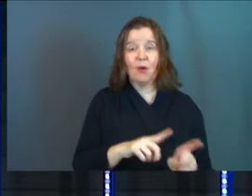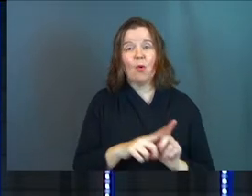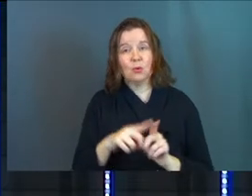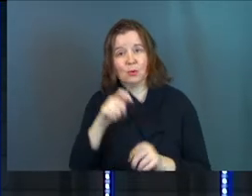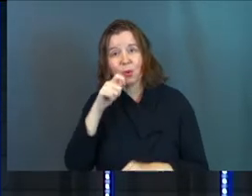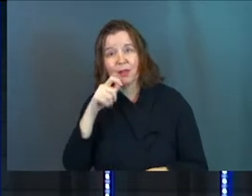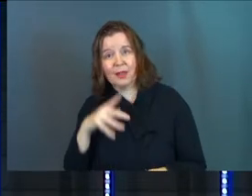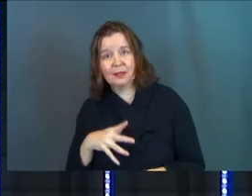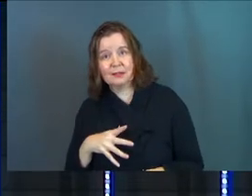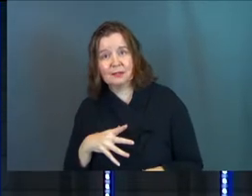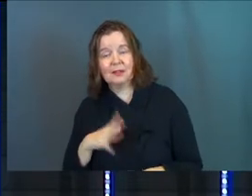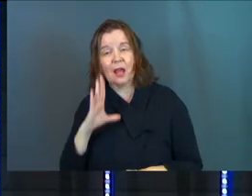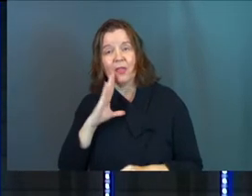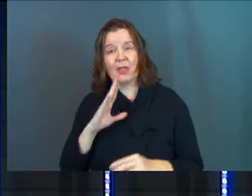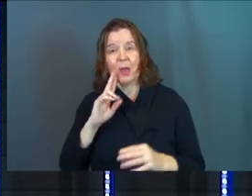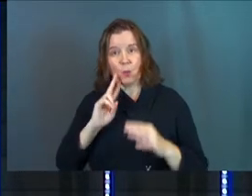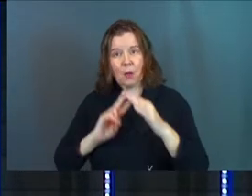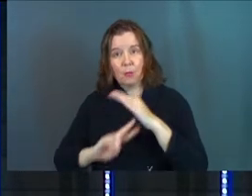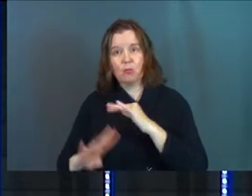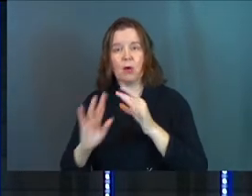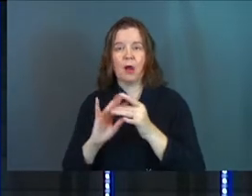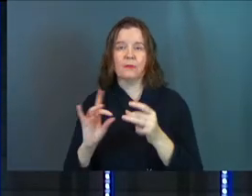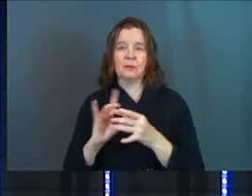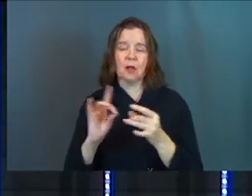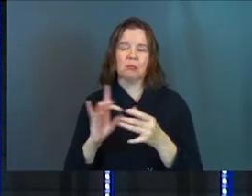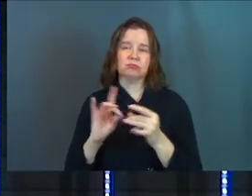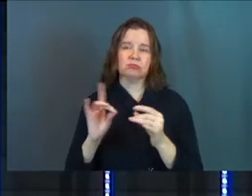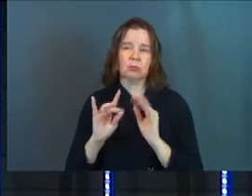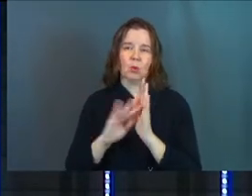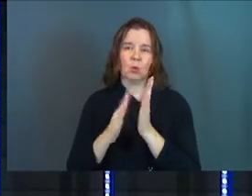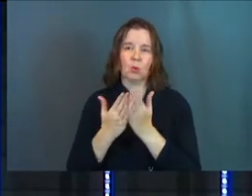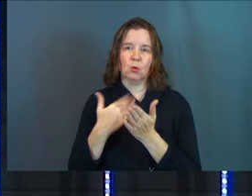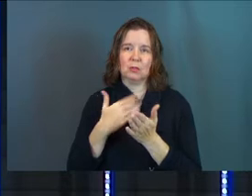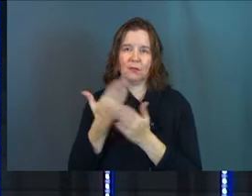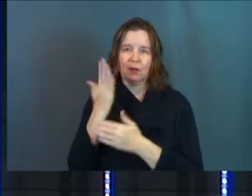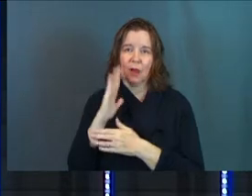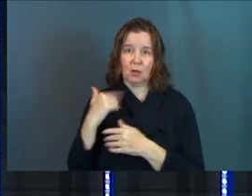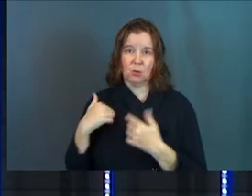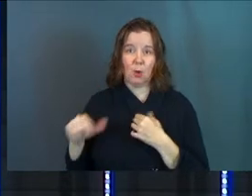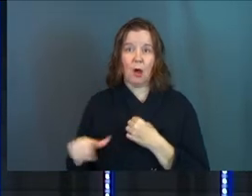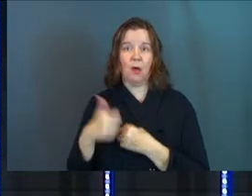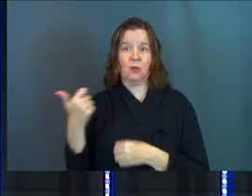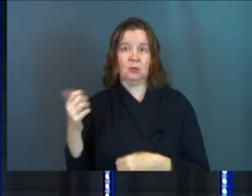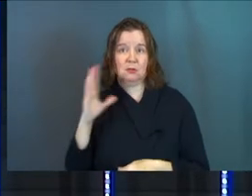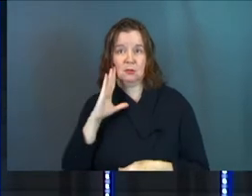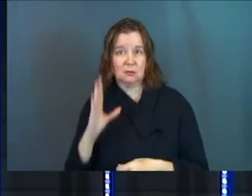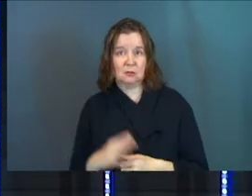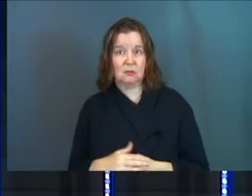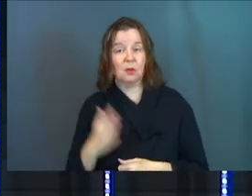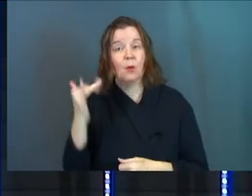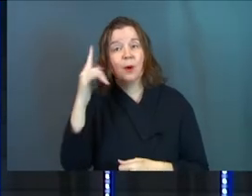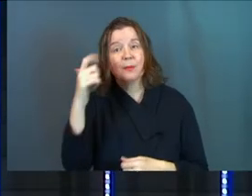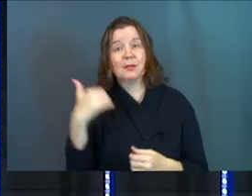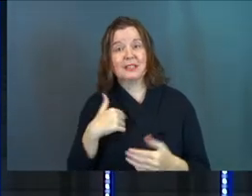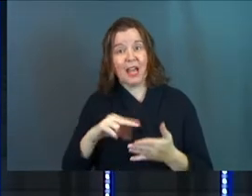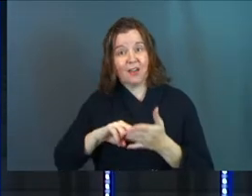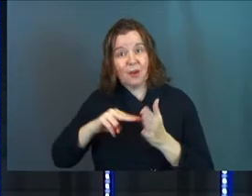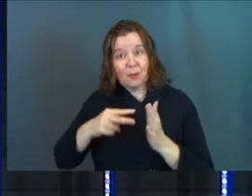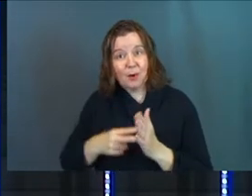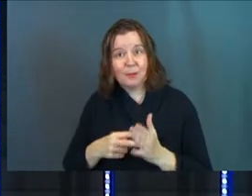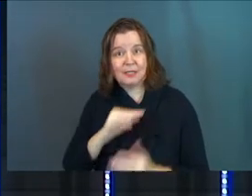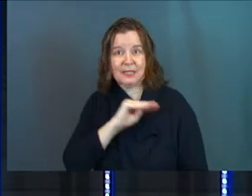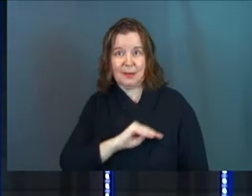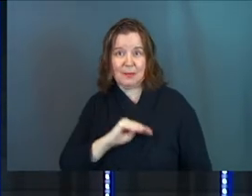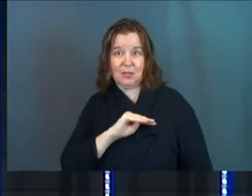also the ladies. And they're going to prophesy and they're going to speak the words of God to others because they have purpose and they